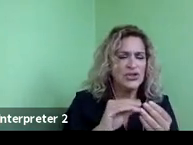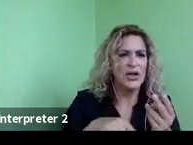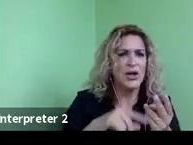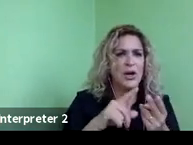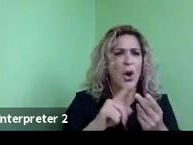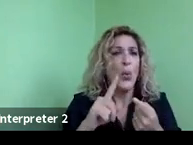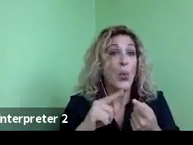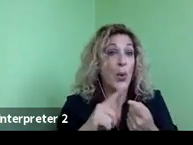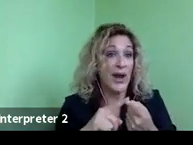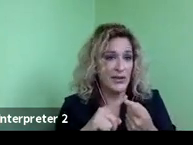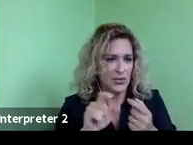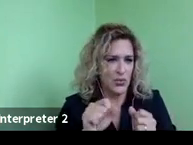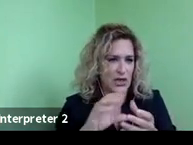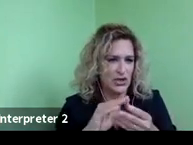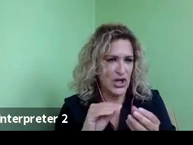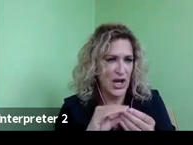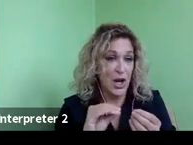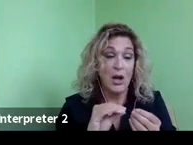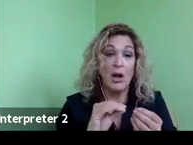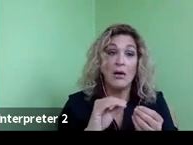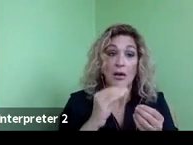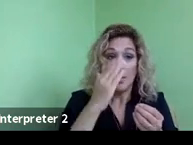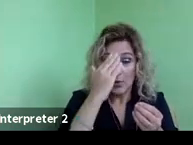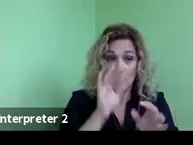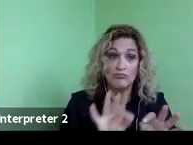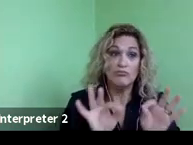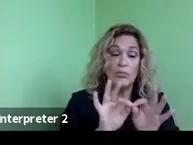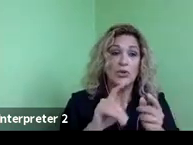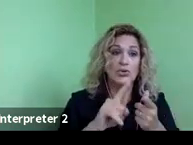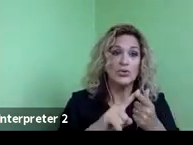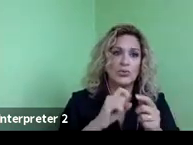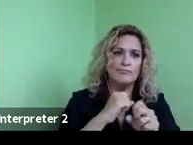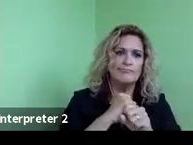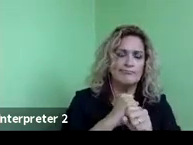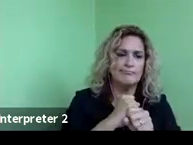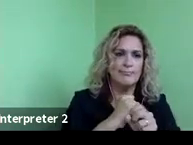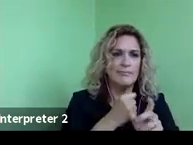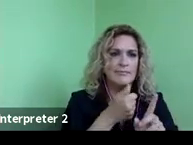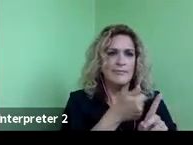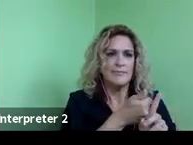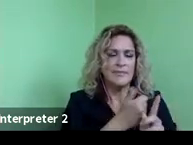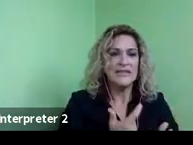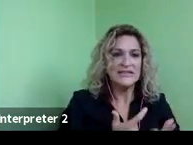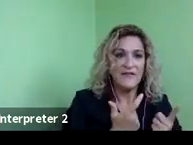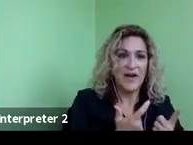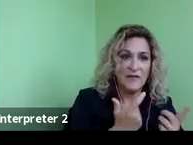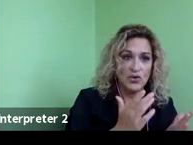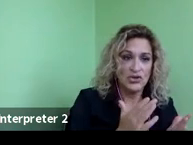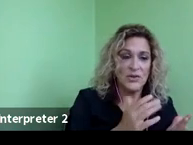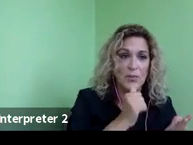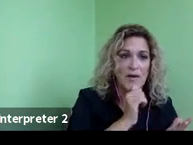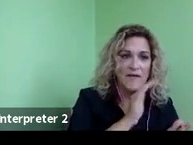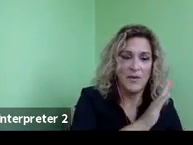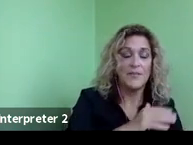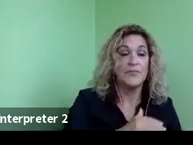relationship while protecting the confidentiality of survivors. So if they're outside of the circle, you